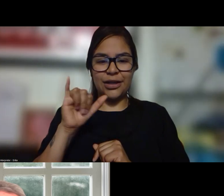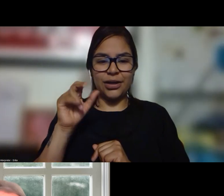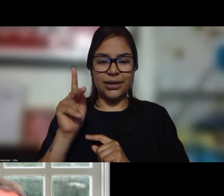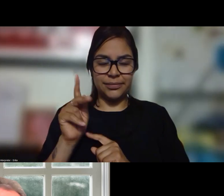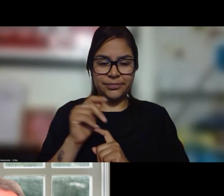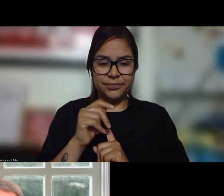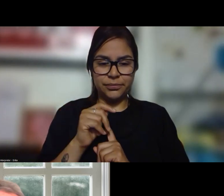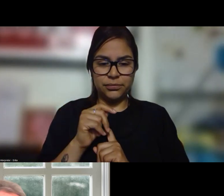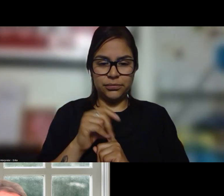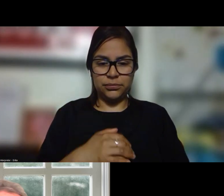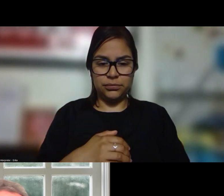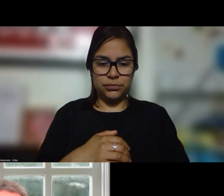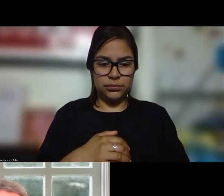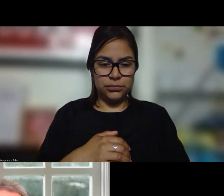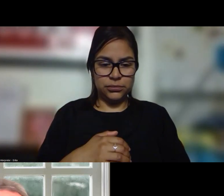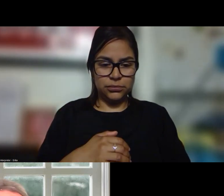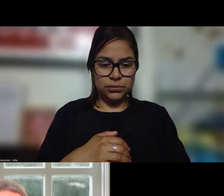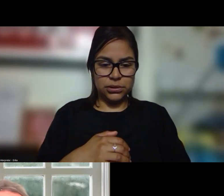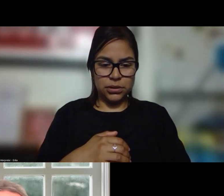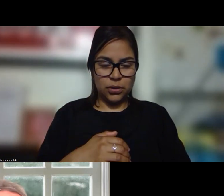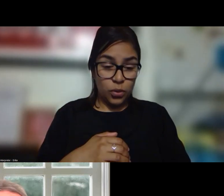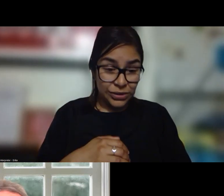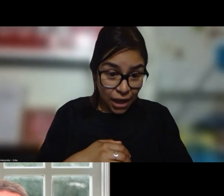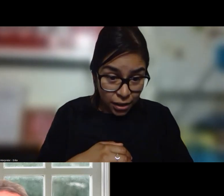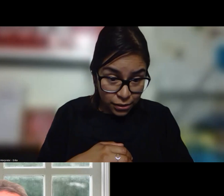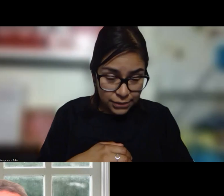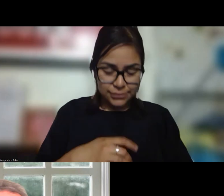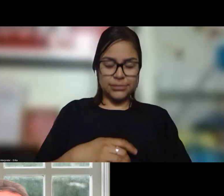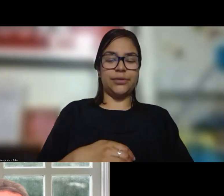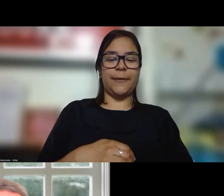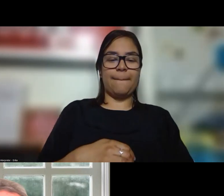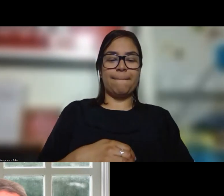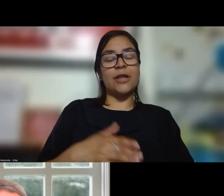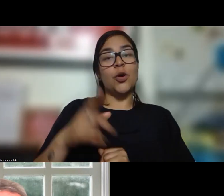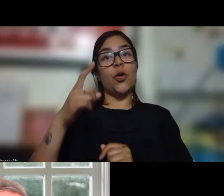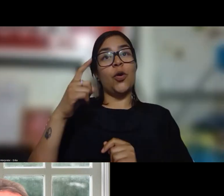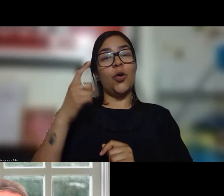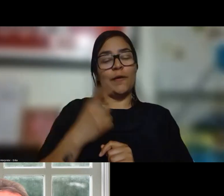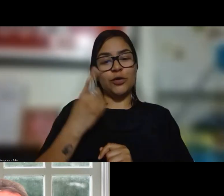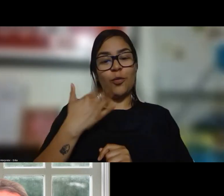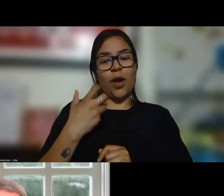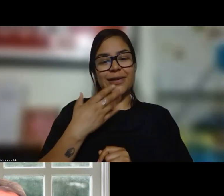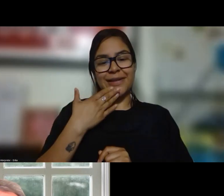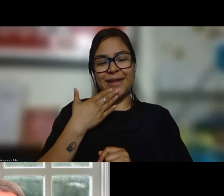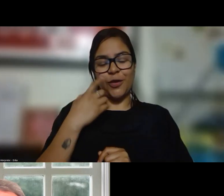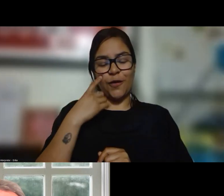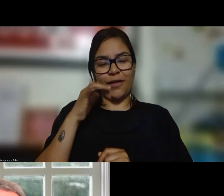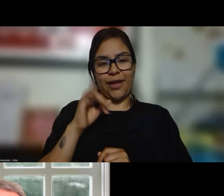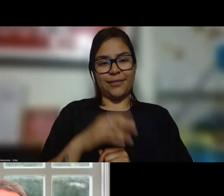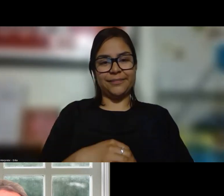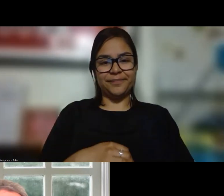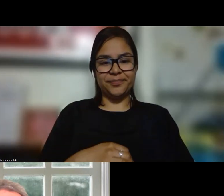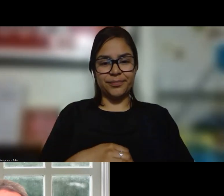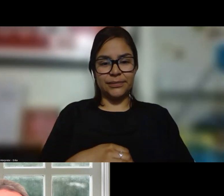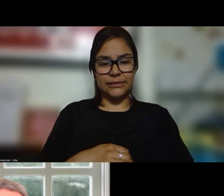and you're in the queue. Thank you, Marina. First and foremost, I want to thank CDA for really taking this on, and also